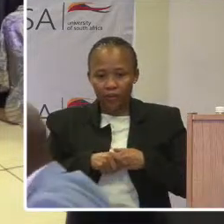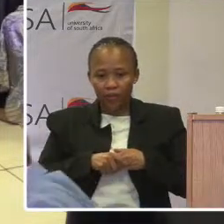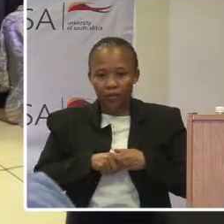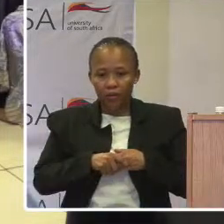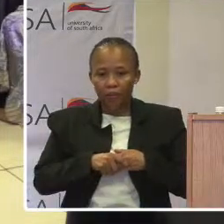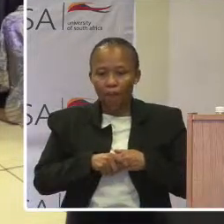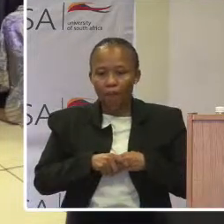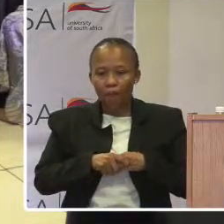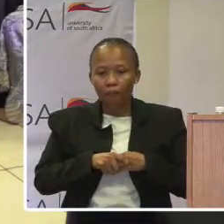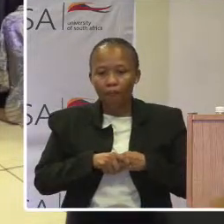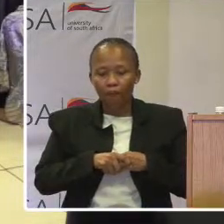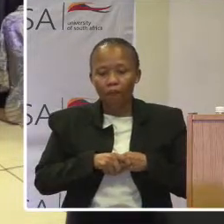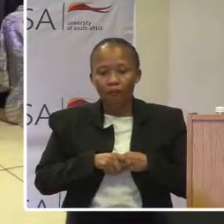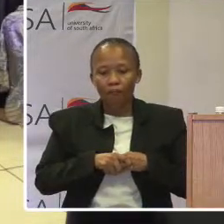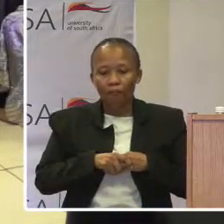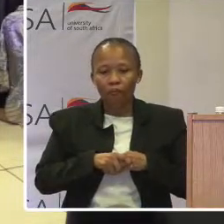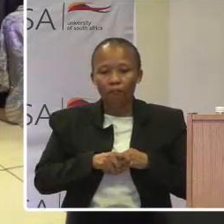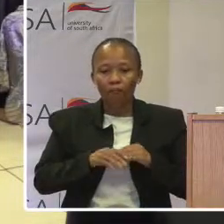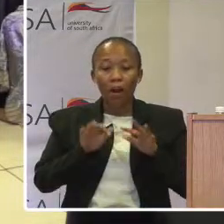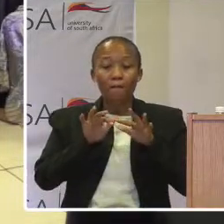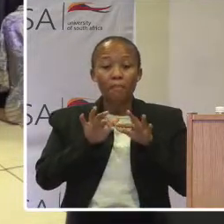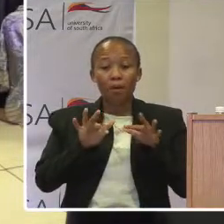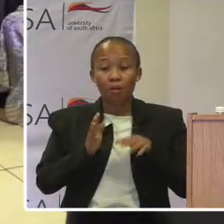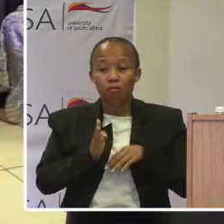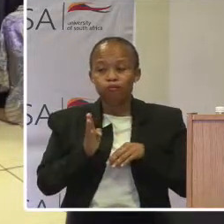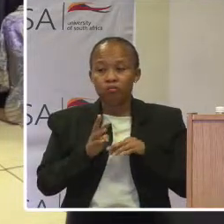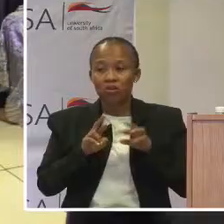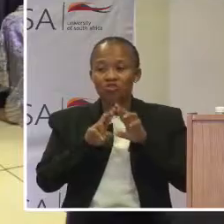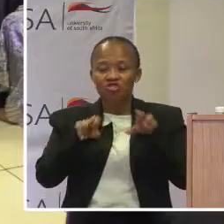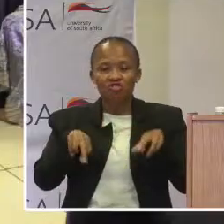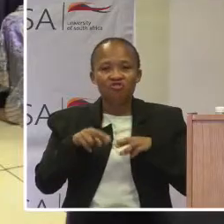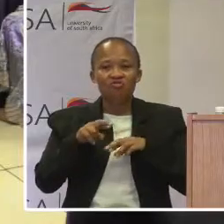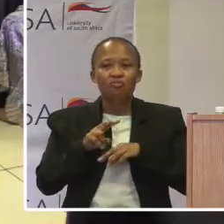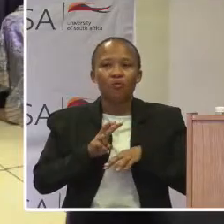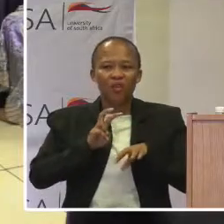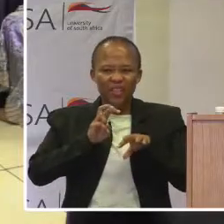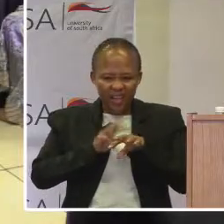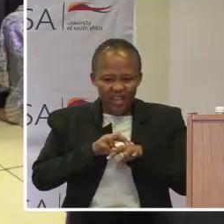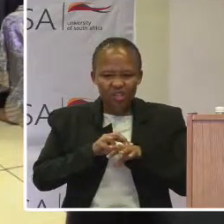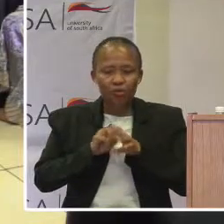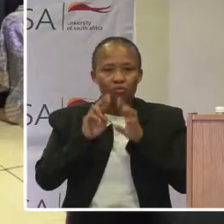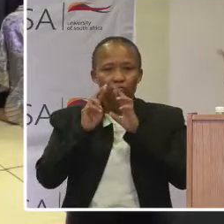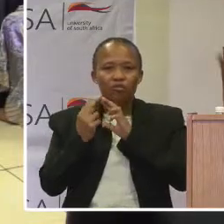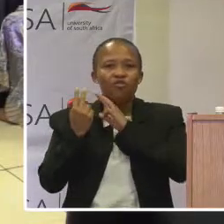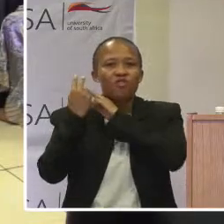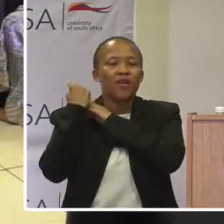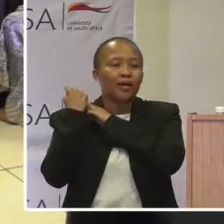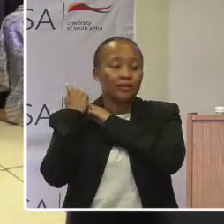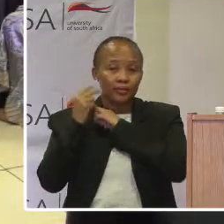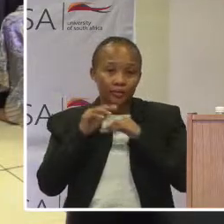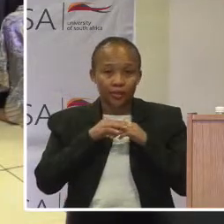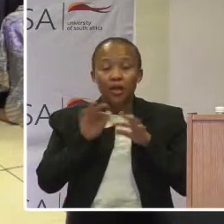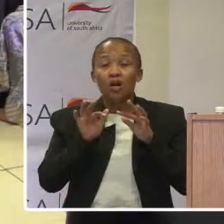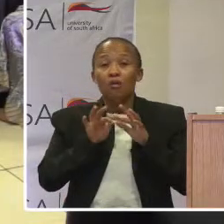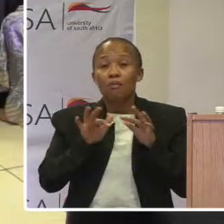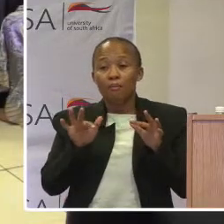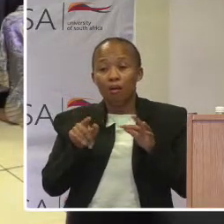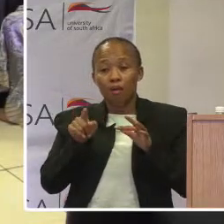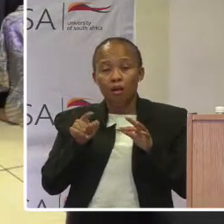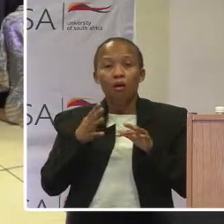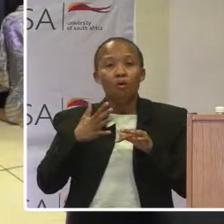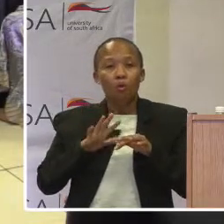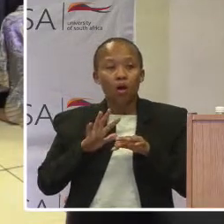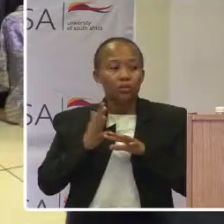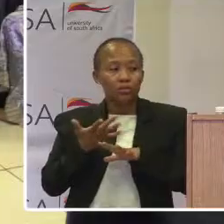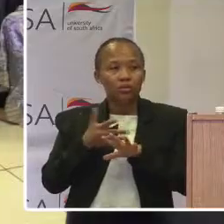room to reflect. You've heard this word, you've seen it, it's put everywhere. People want to implement it, people want to put it